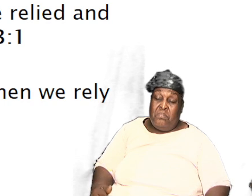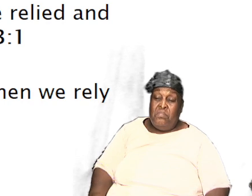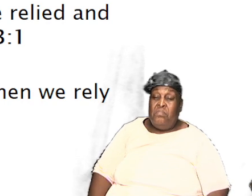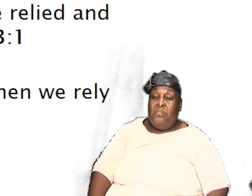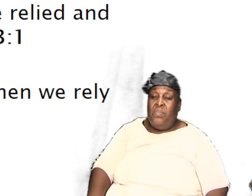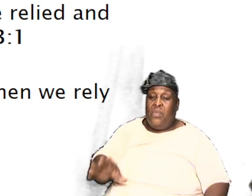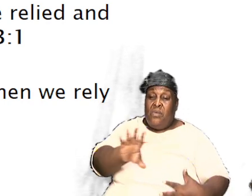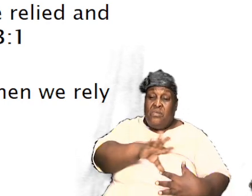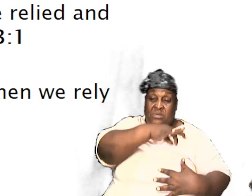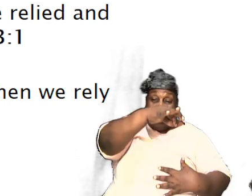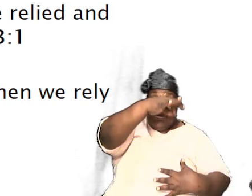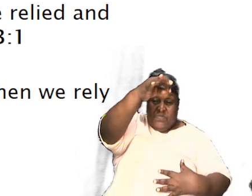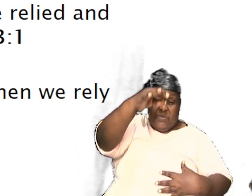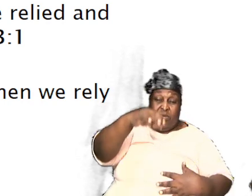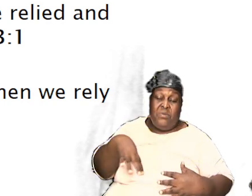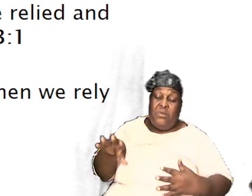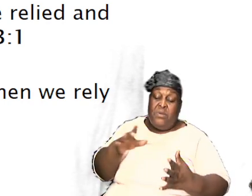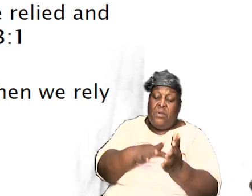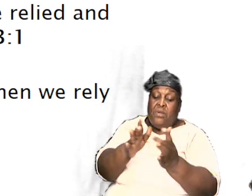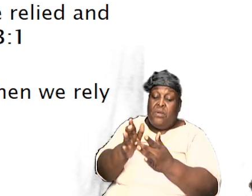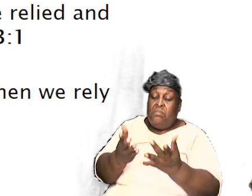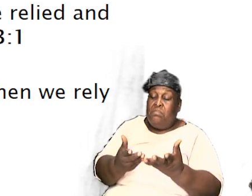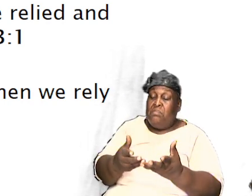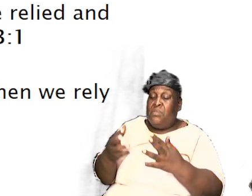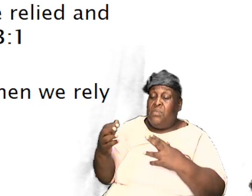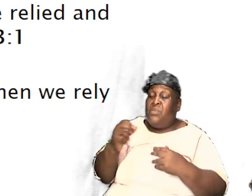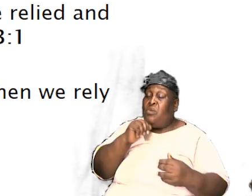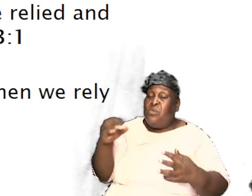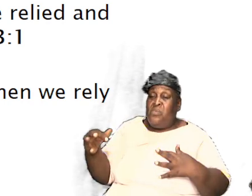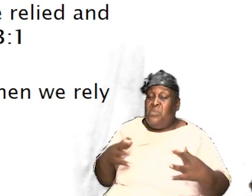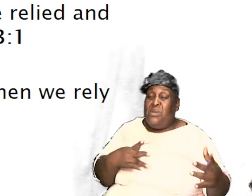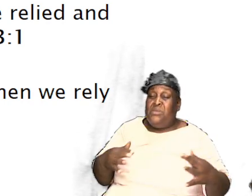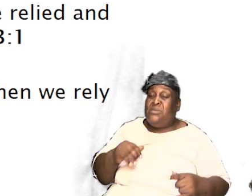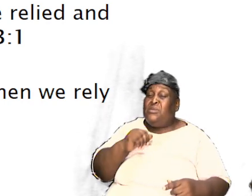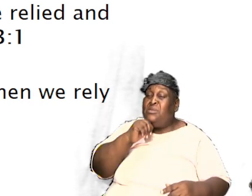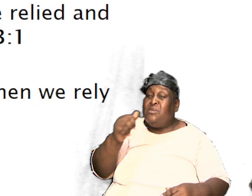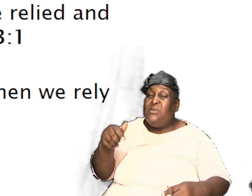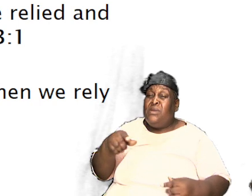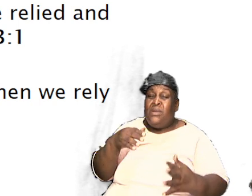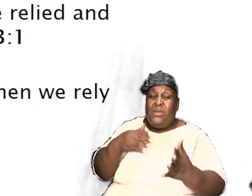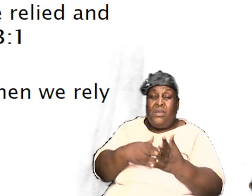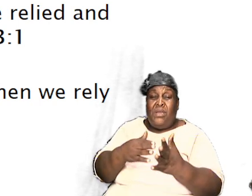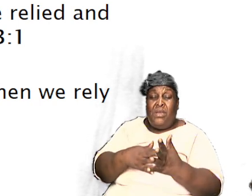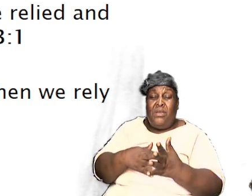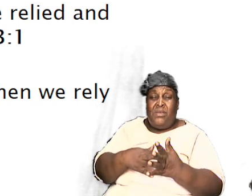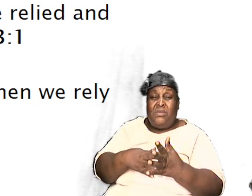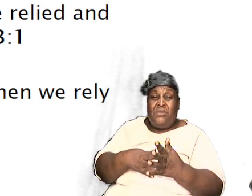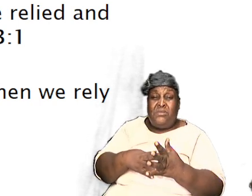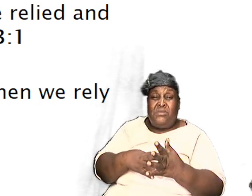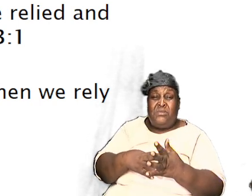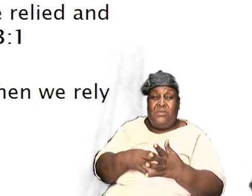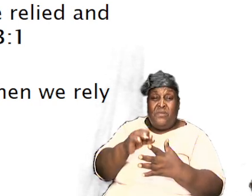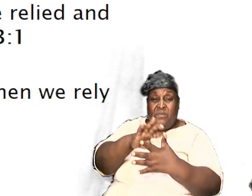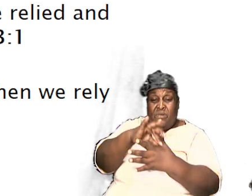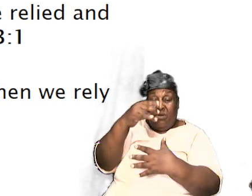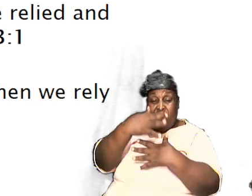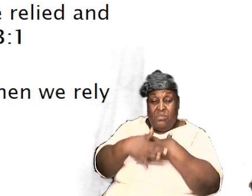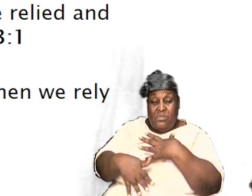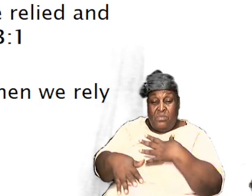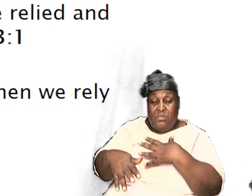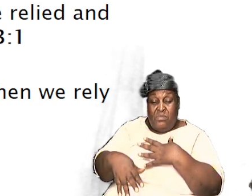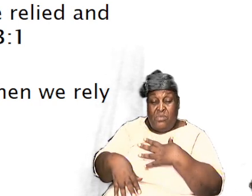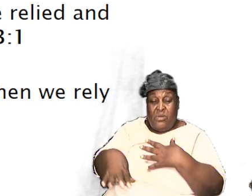is spirit. And the Bible says, for we wrestle not against flesh and blood, but against spirit, principalities, and powers.